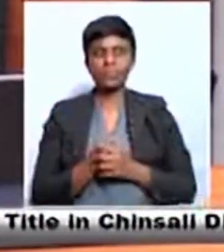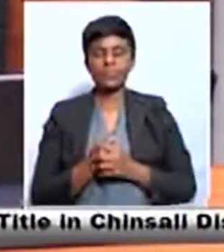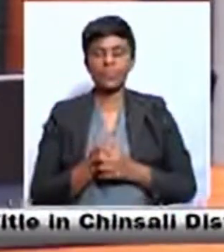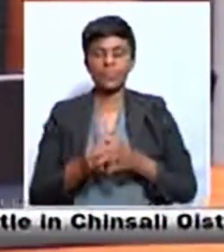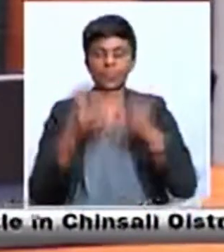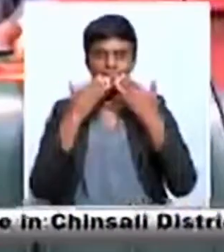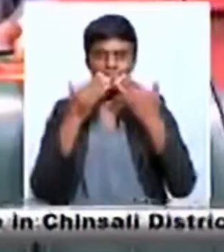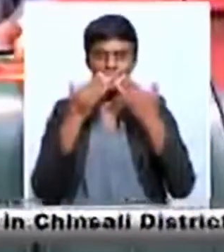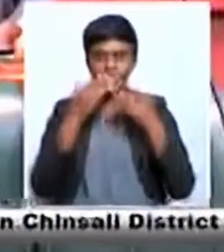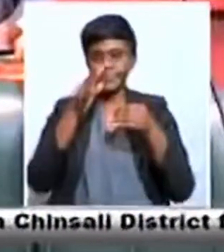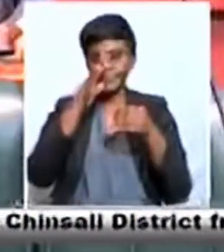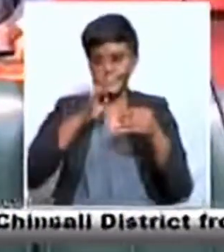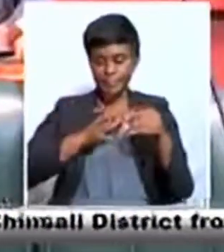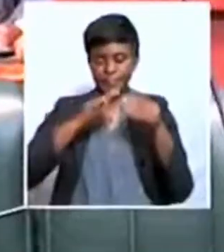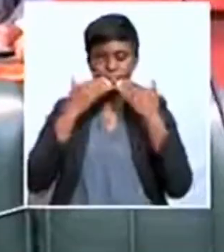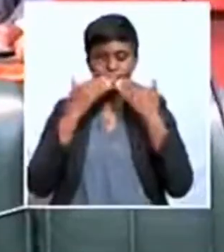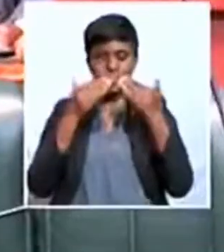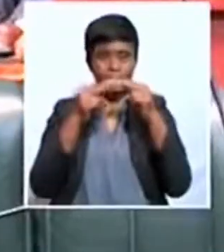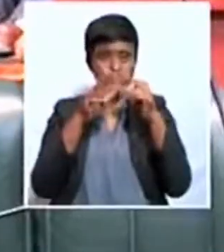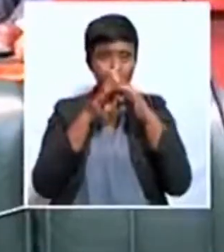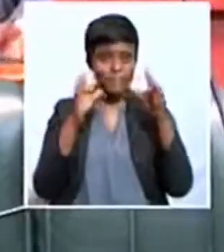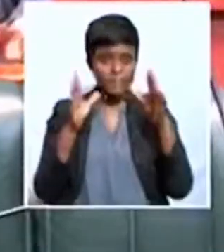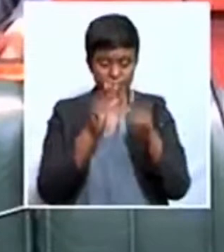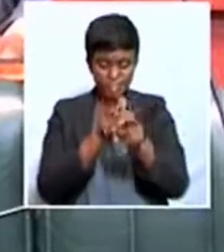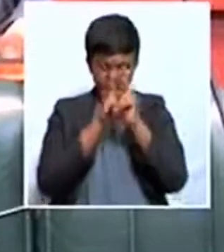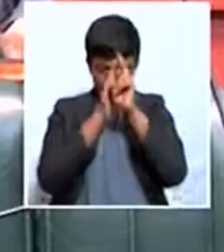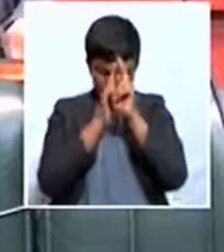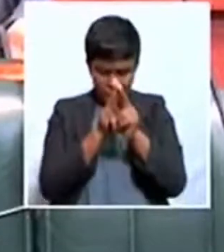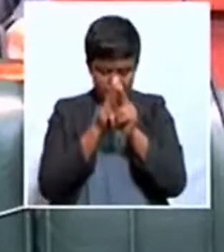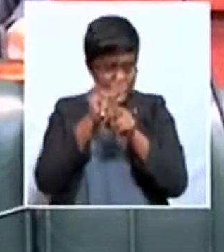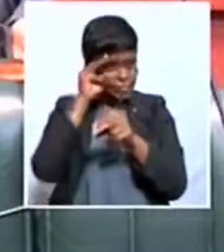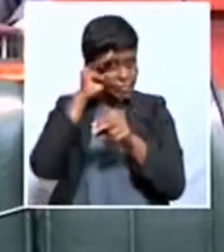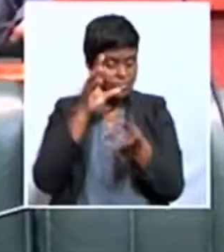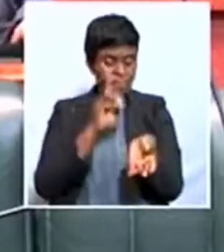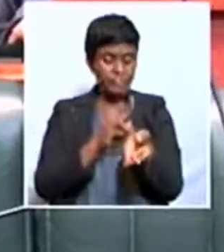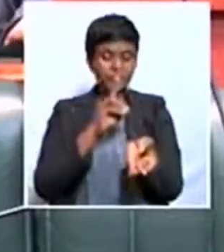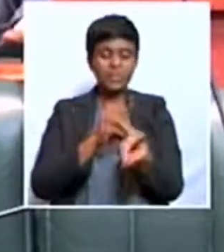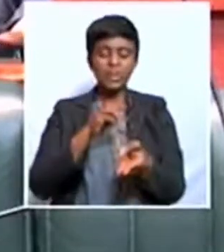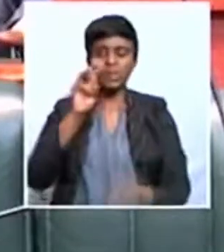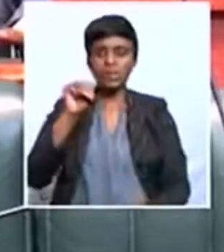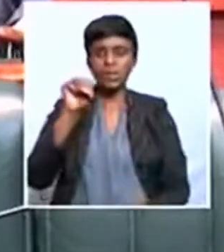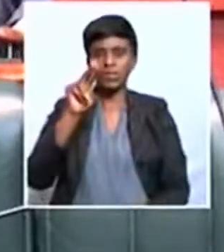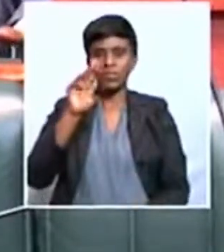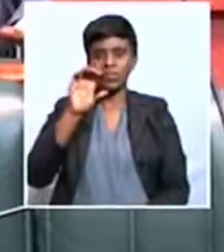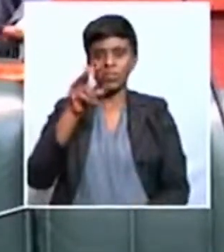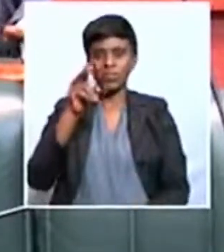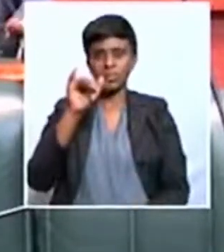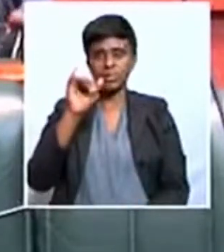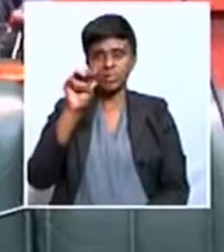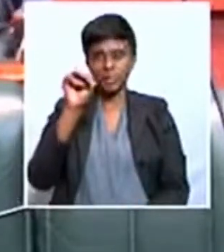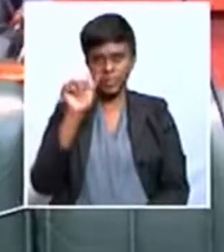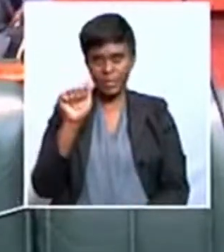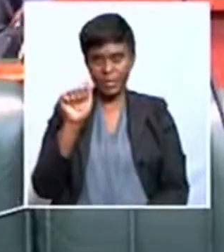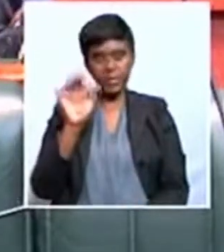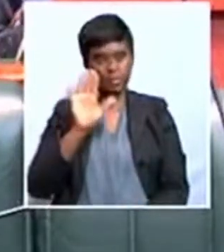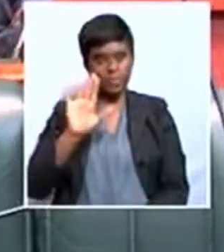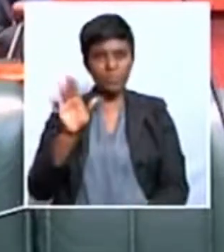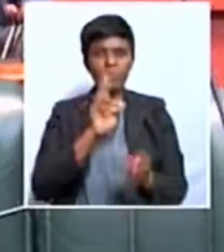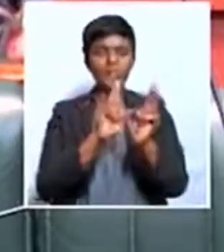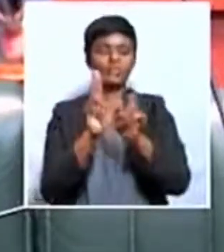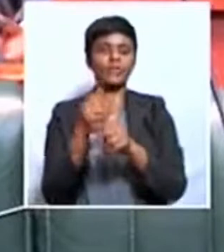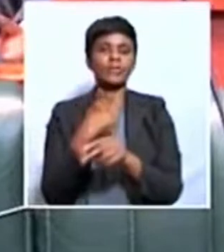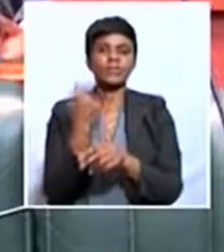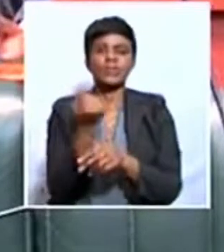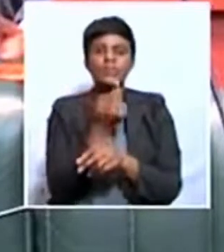Thank you, Madam Speaker. Thank you so much, Honorable Minister Dr. Muchima, for the answer. I just want to seek